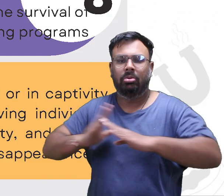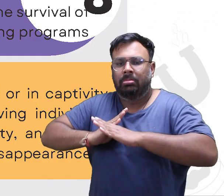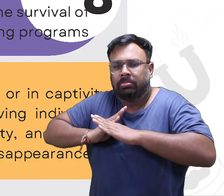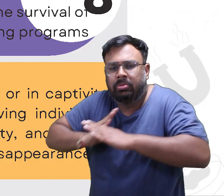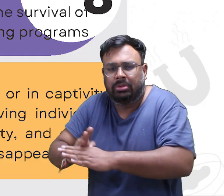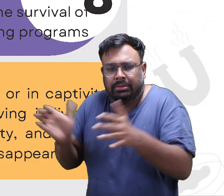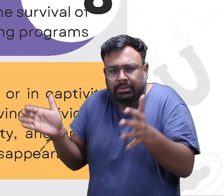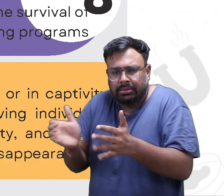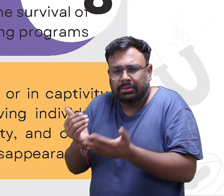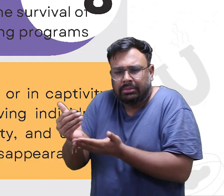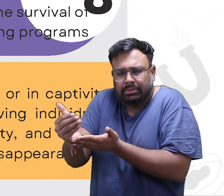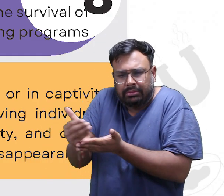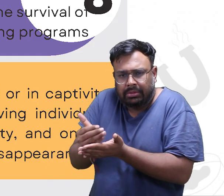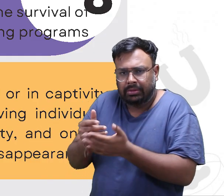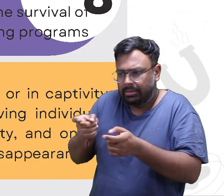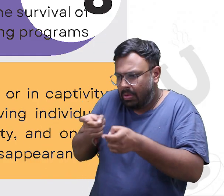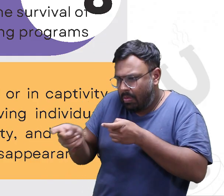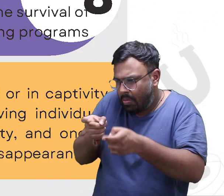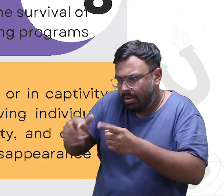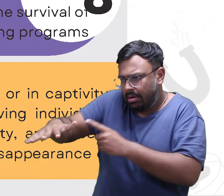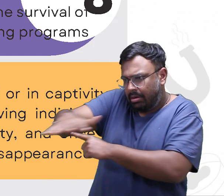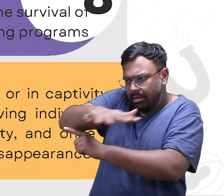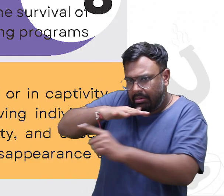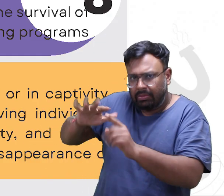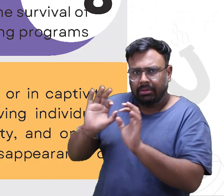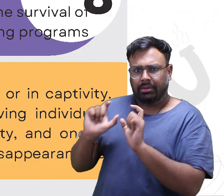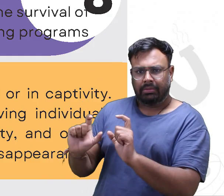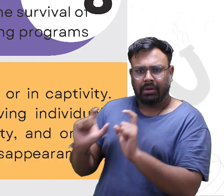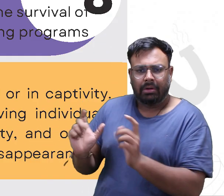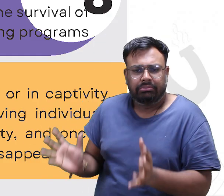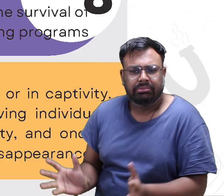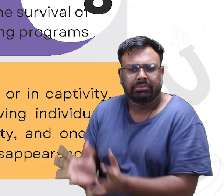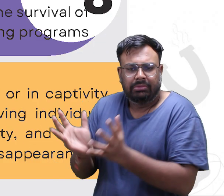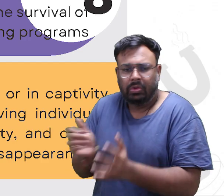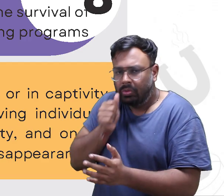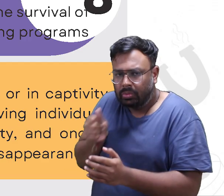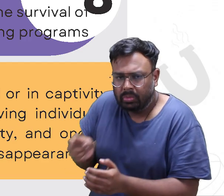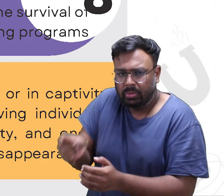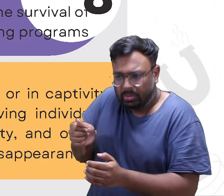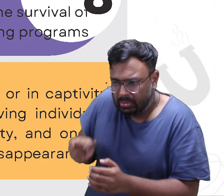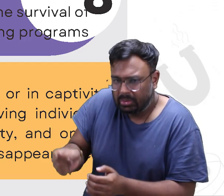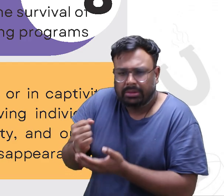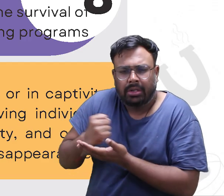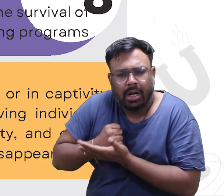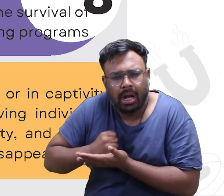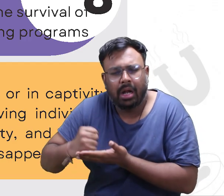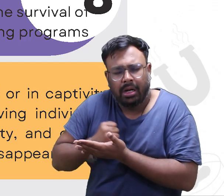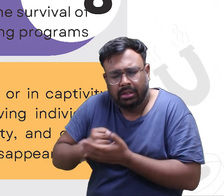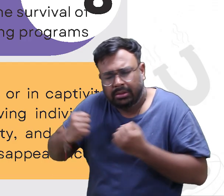habitats but still exist in controlled environments. The survival of these species relies